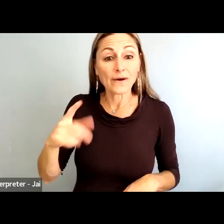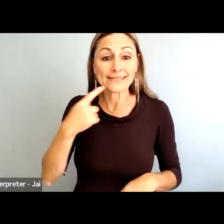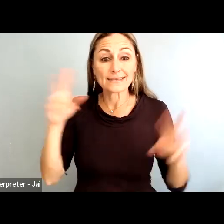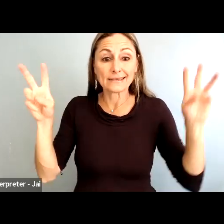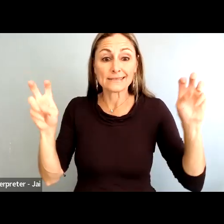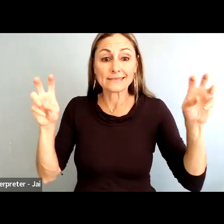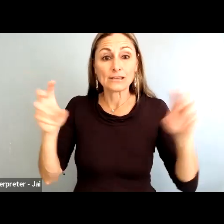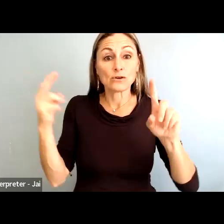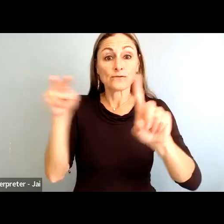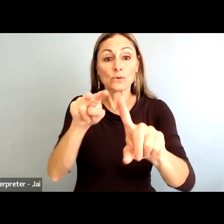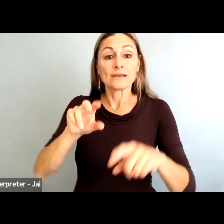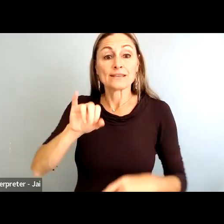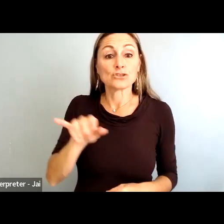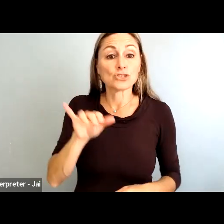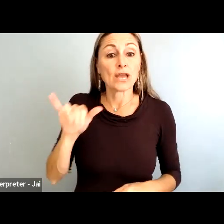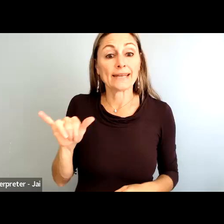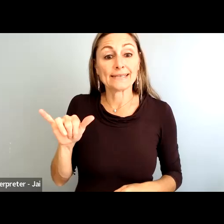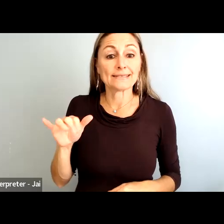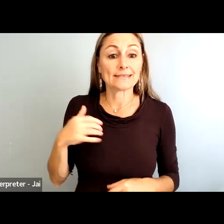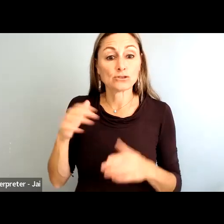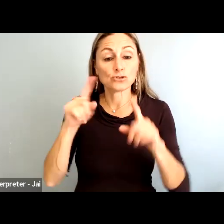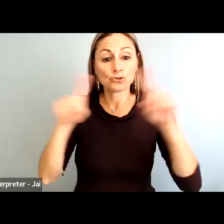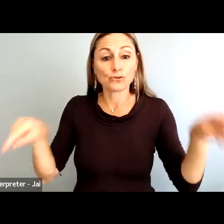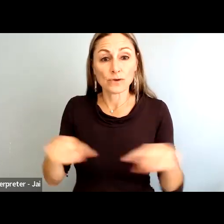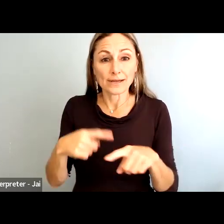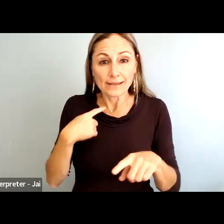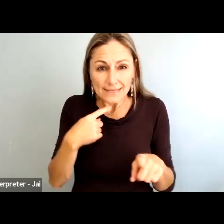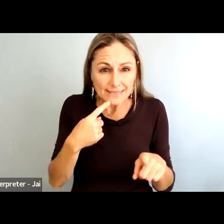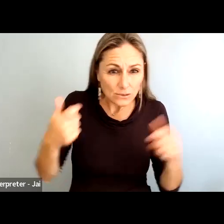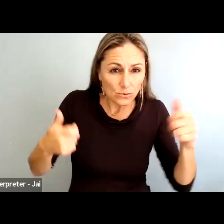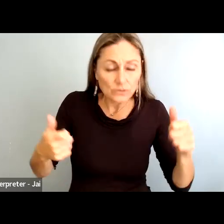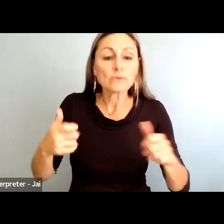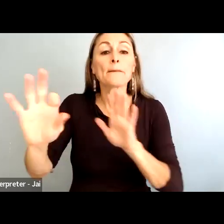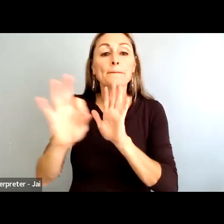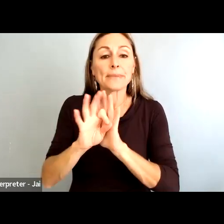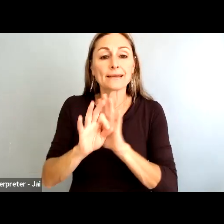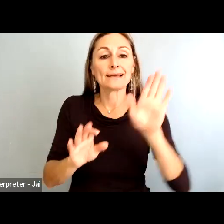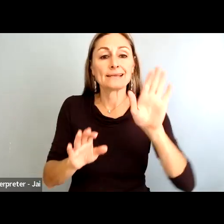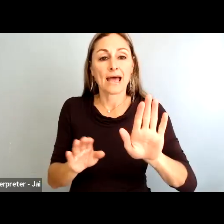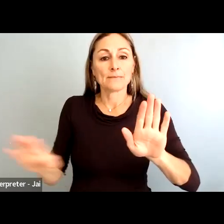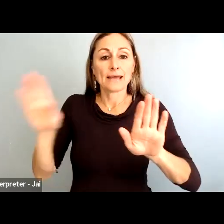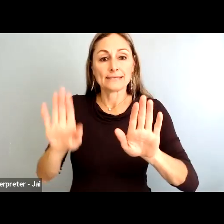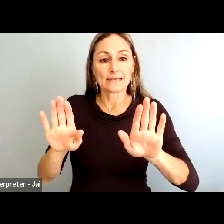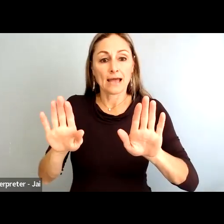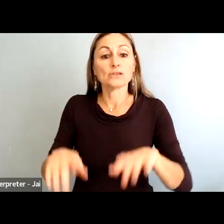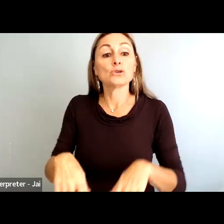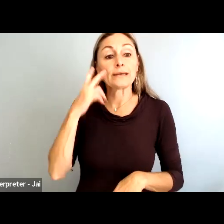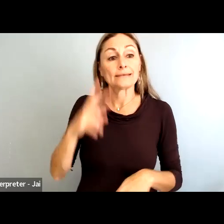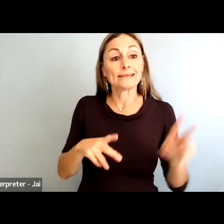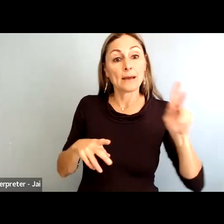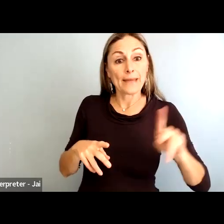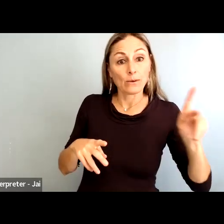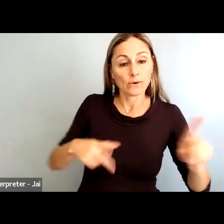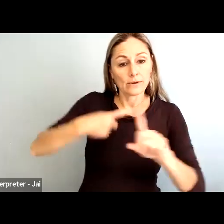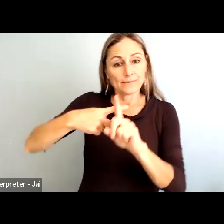screen, click view options and select side-by-side view. This will allow you to see the PowerPoint and